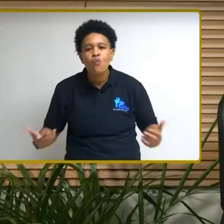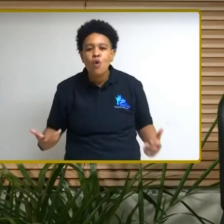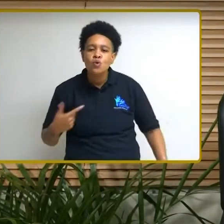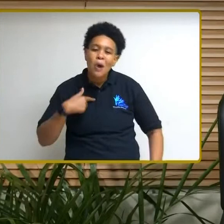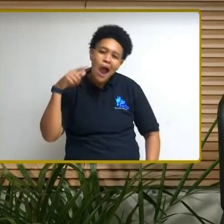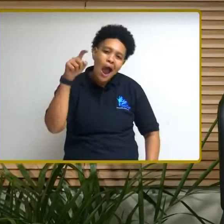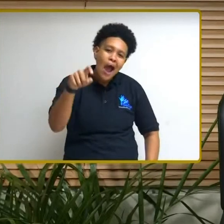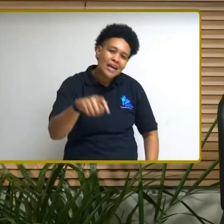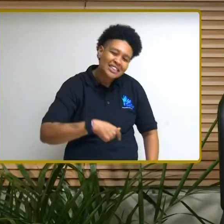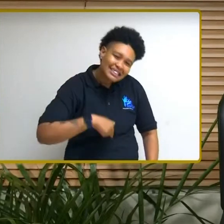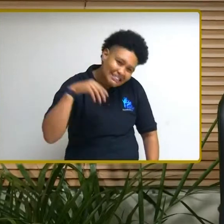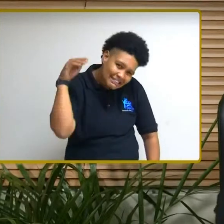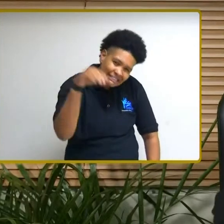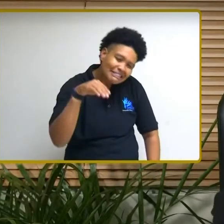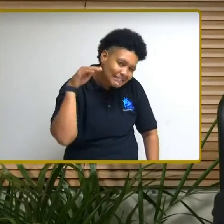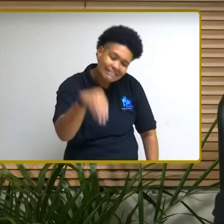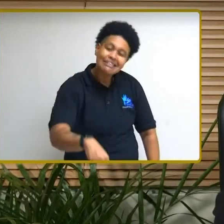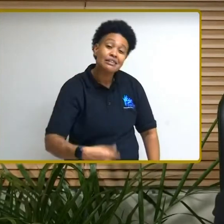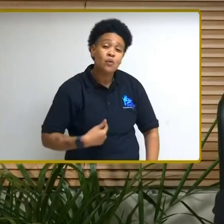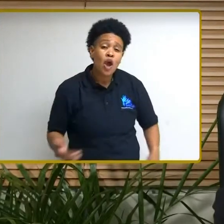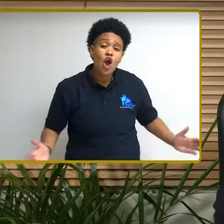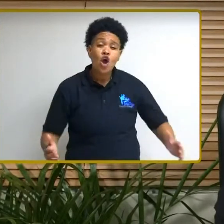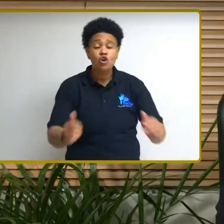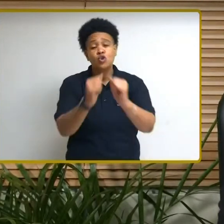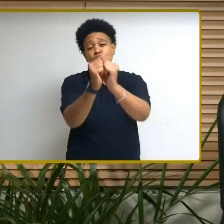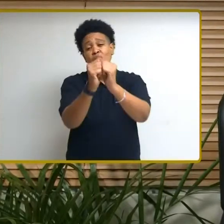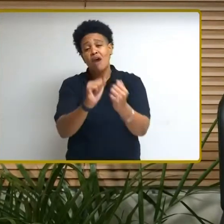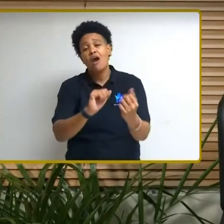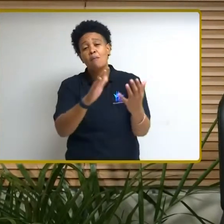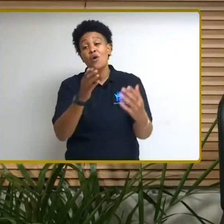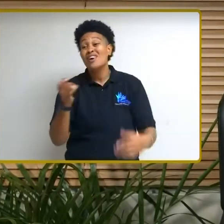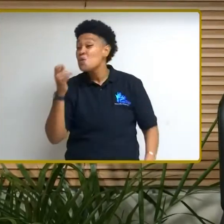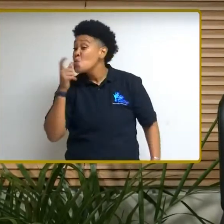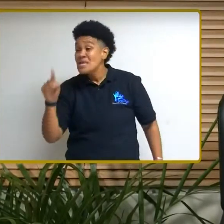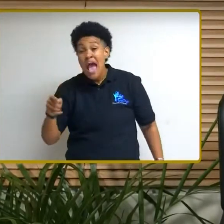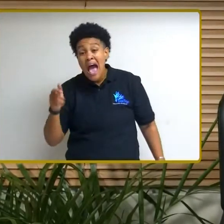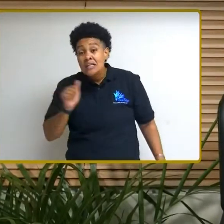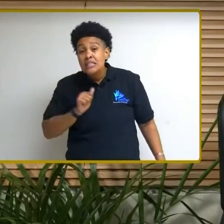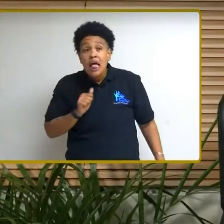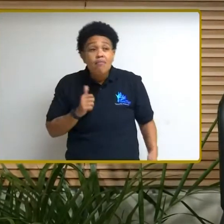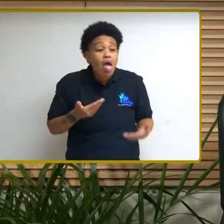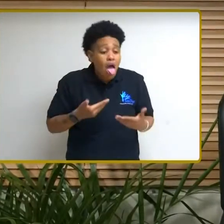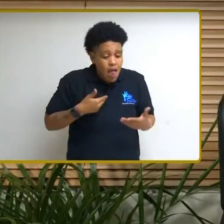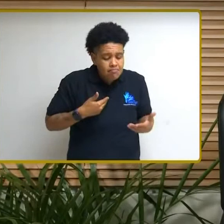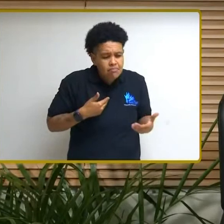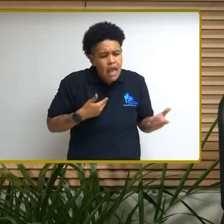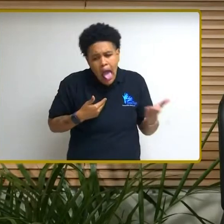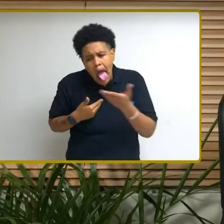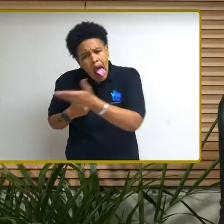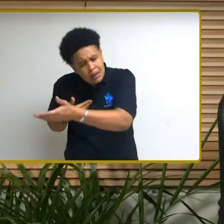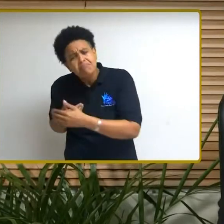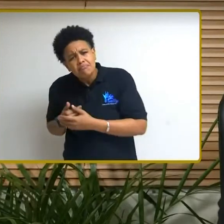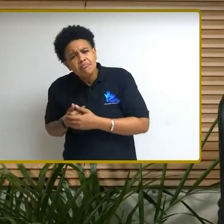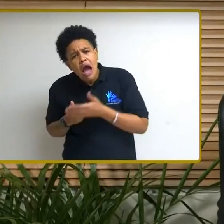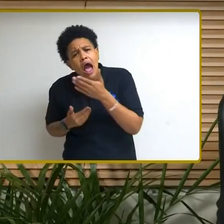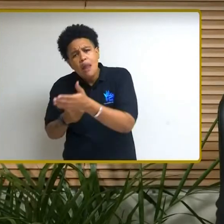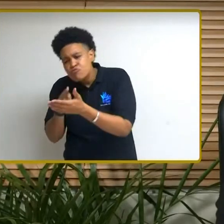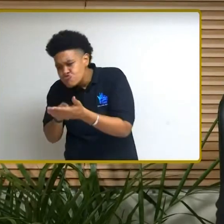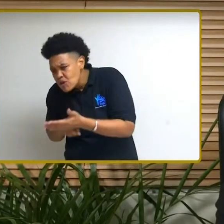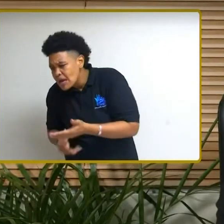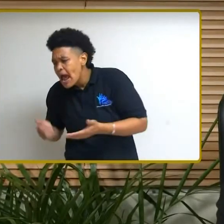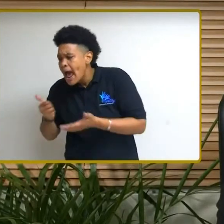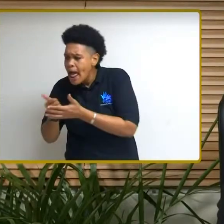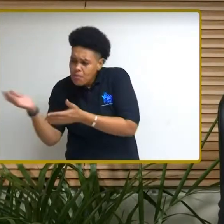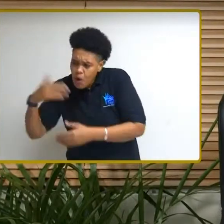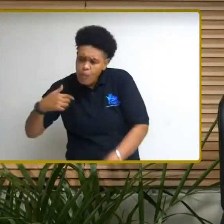encouraging a unified approach. Help those who can't help themselves. Help them to get registered. Help to bring them